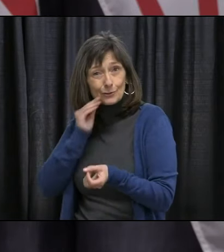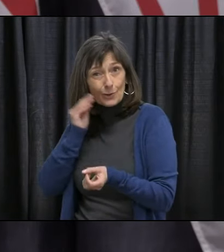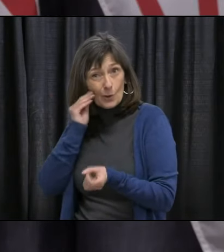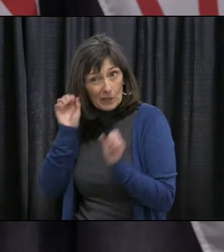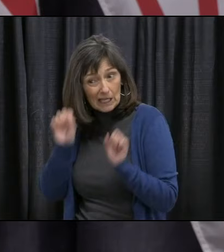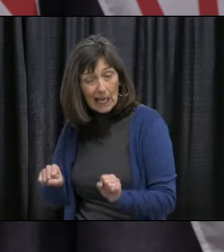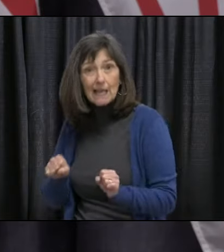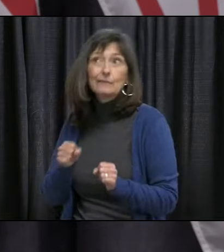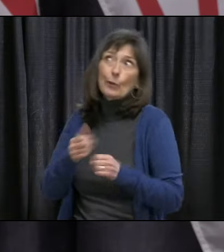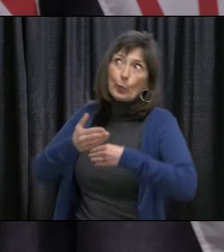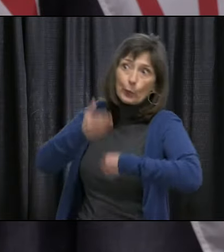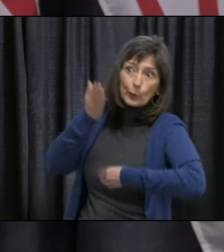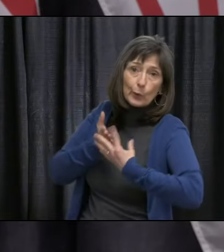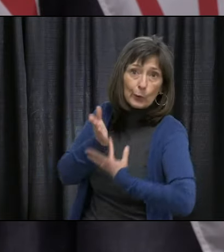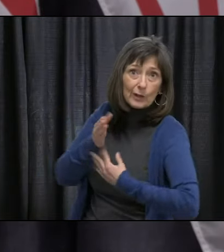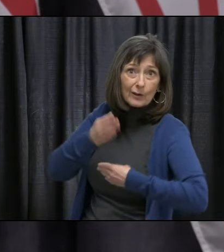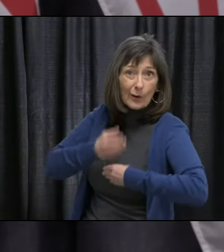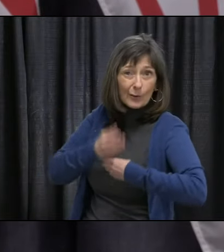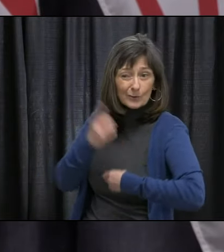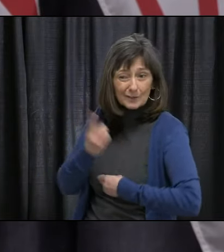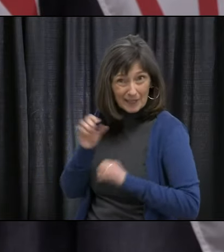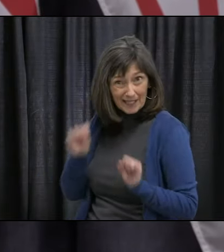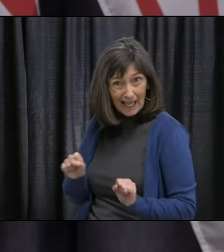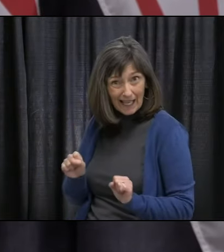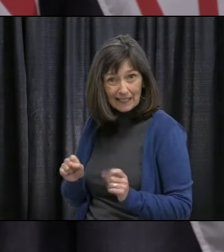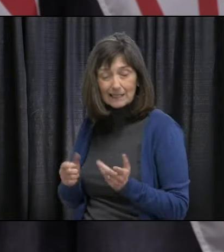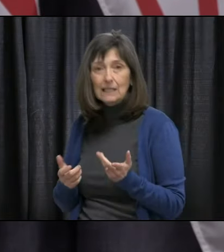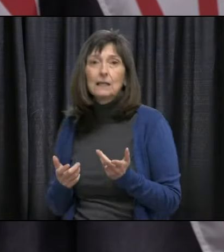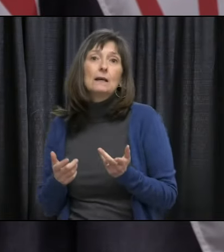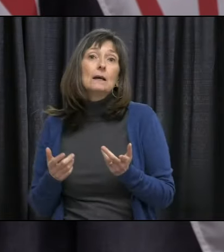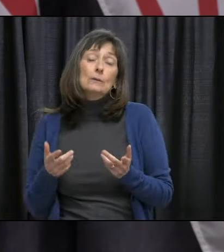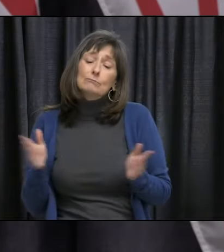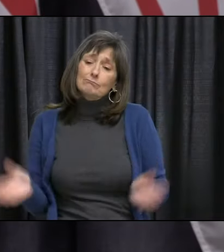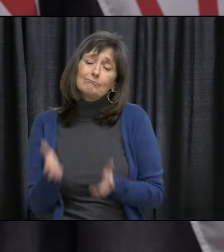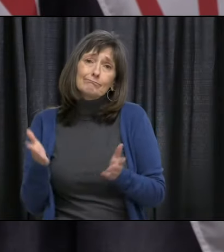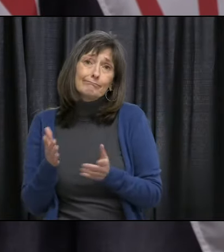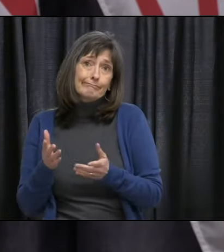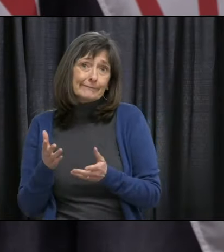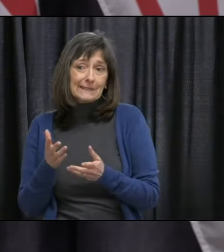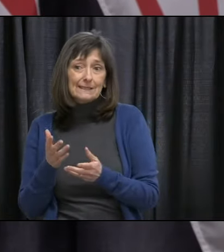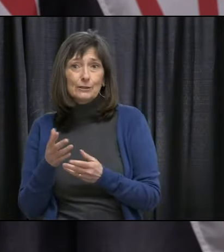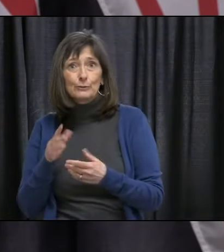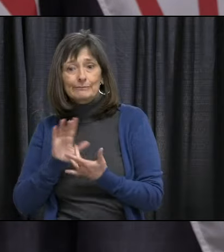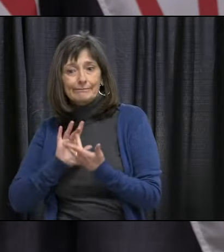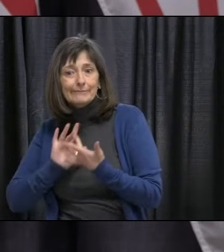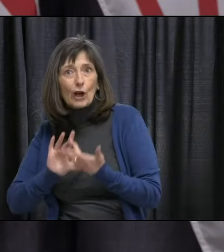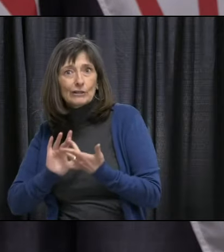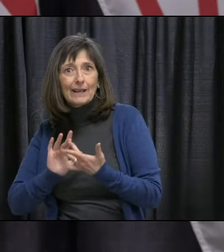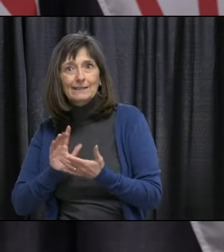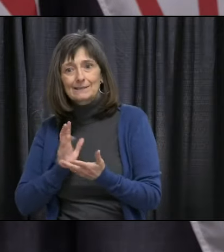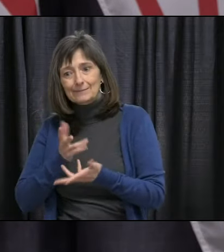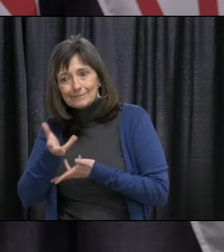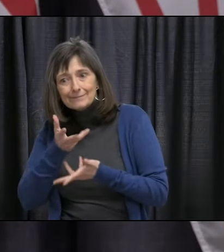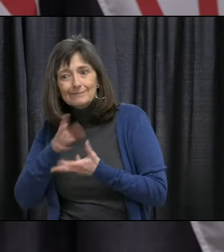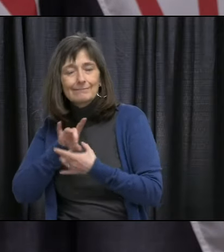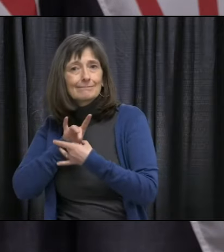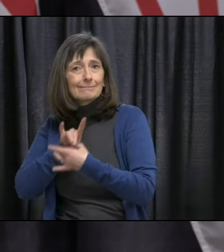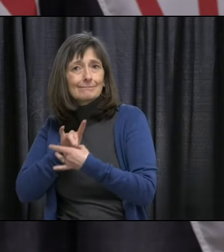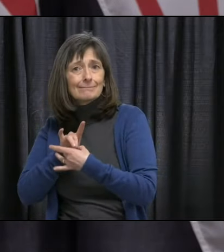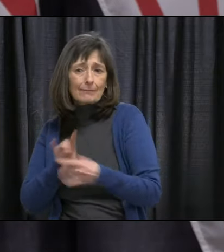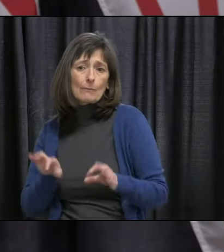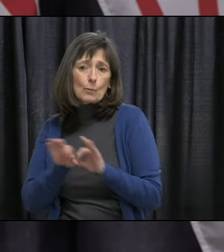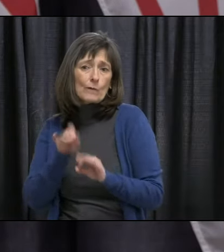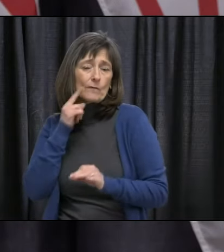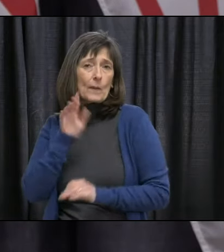connection, social connection, and that's very important in people who live in long-term care and personal care